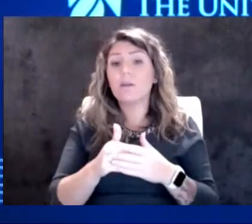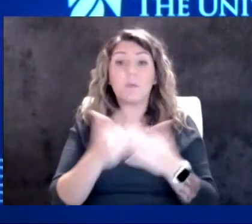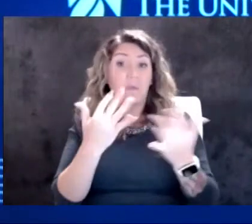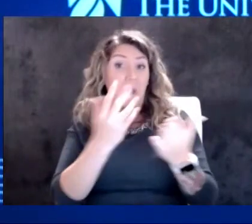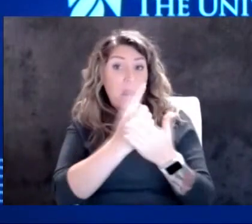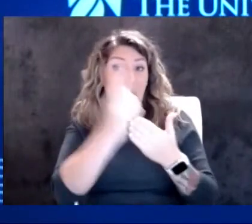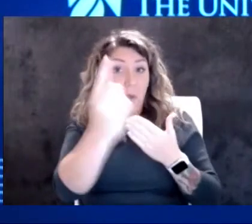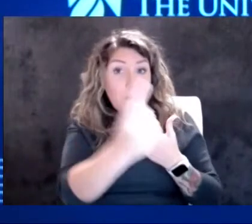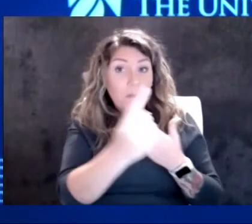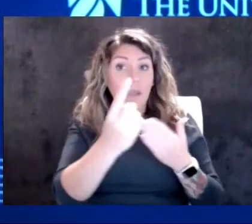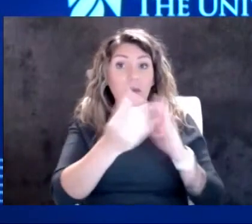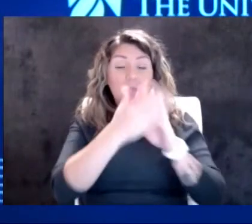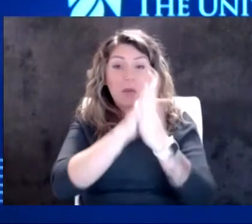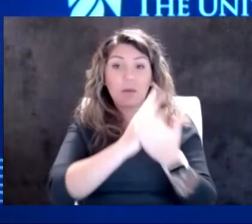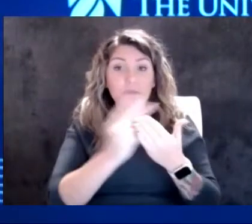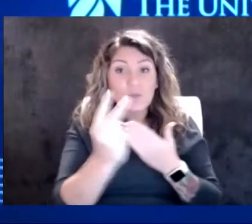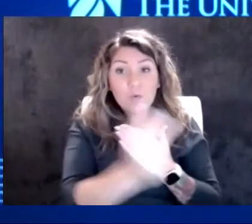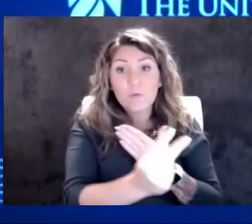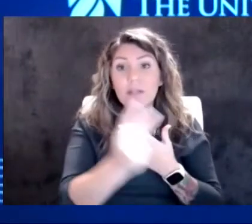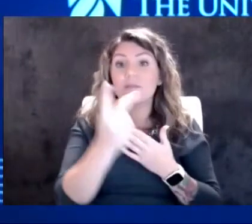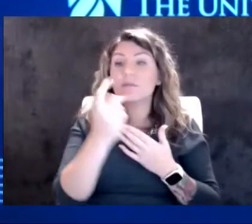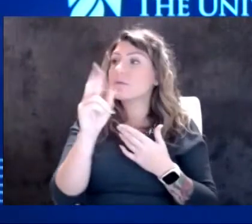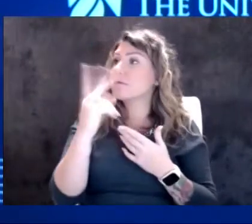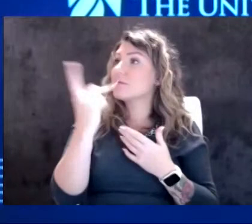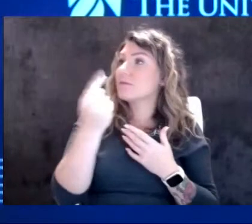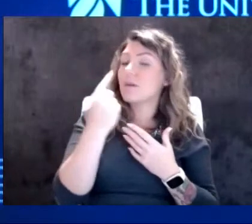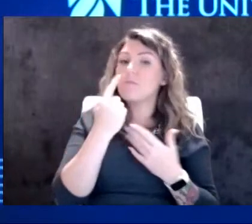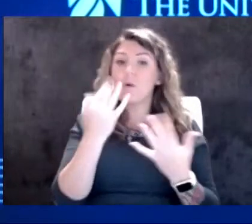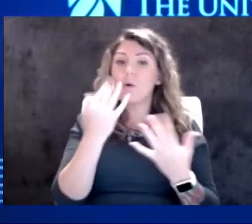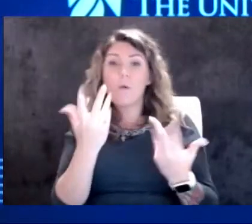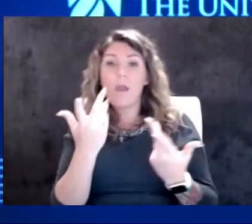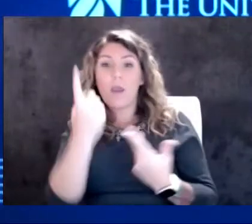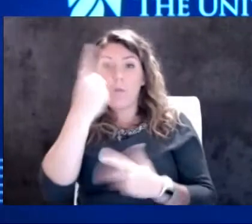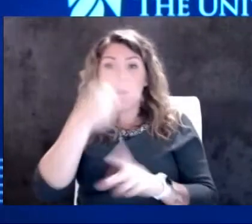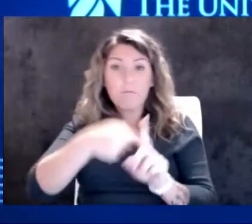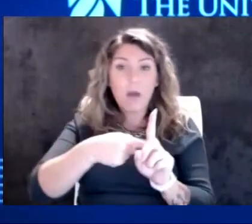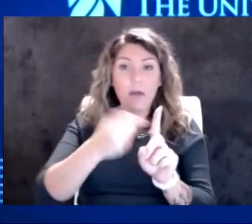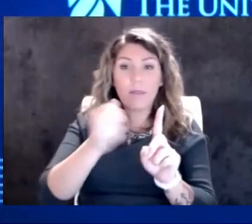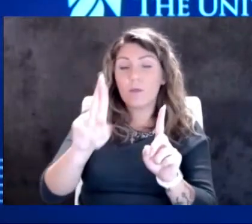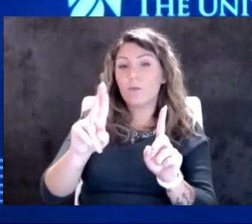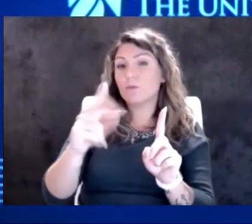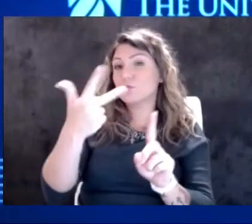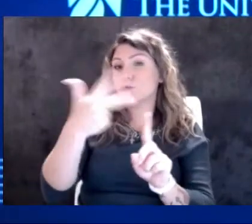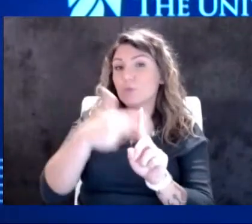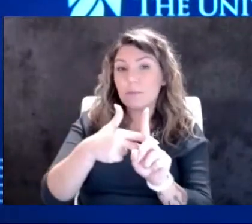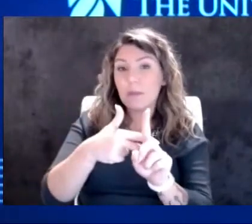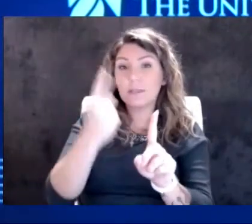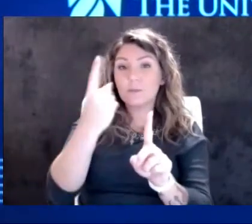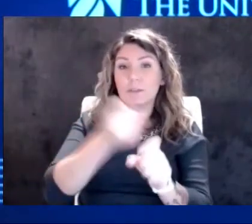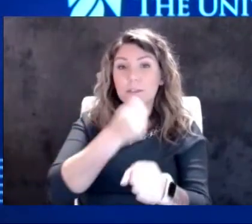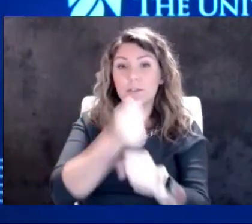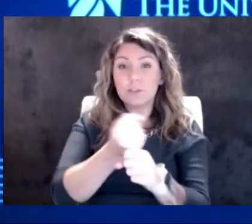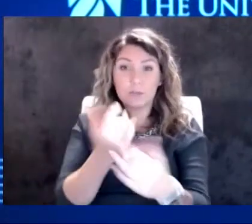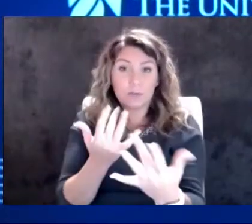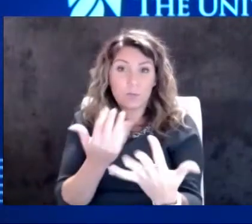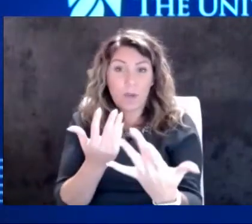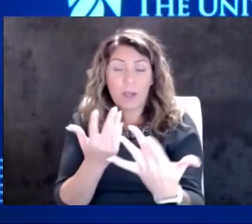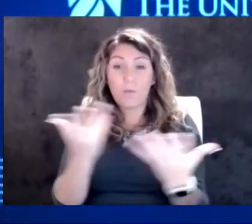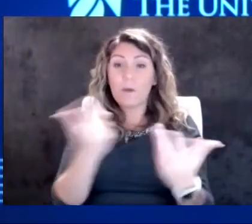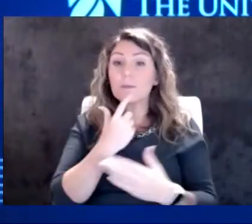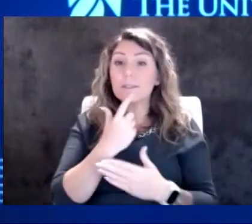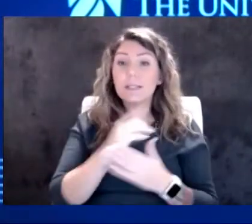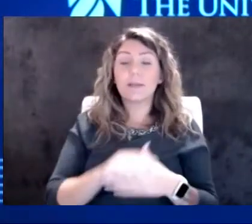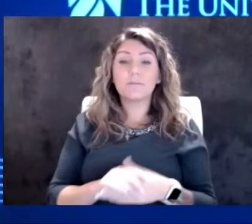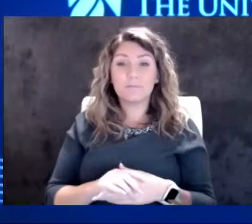2 weeks? Or what do you say to somebody who wants to wait 1 month or 2 months or 3 months or a year? Do you just wait? And what I would say to you is the